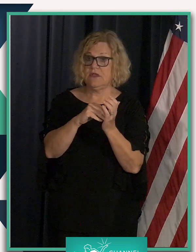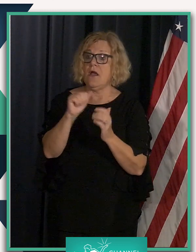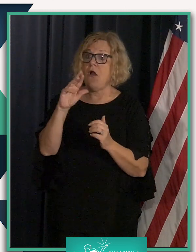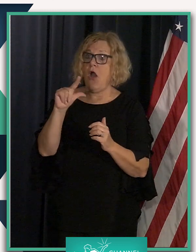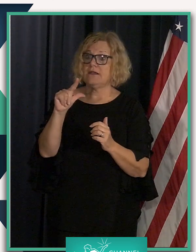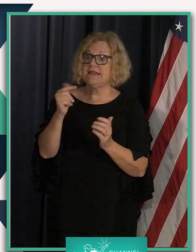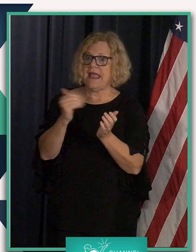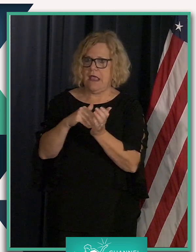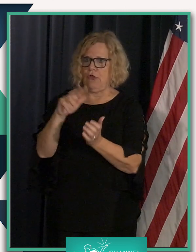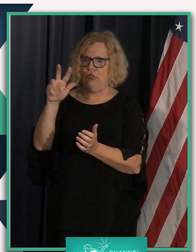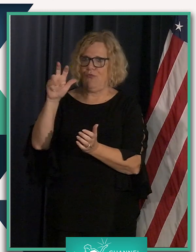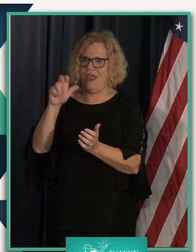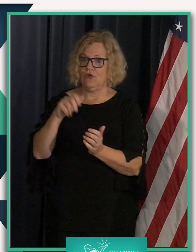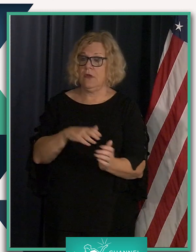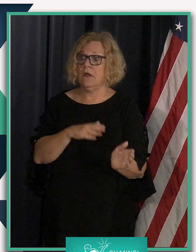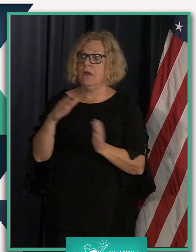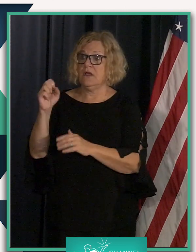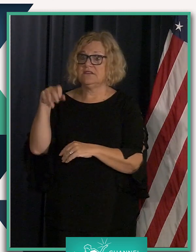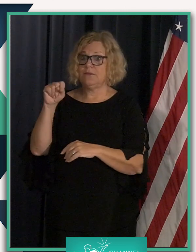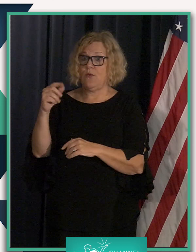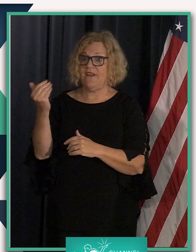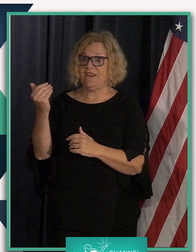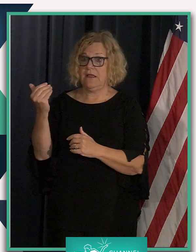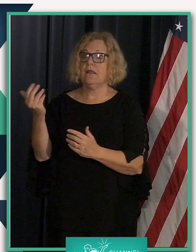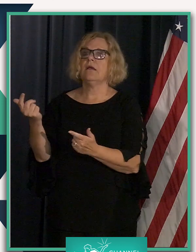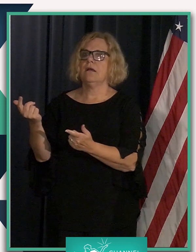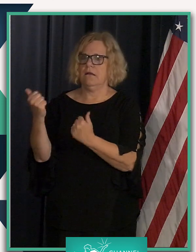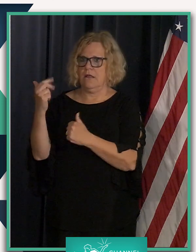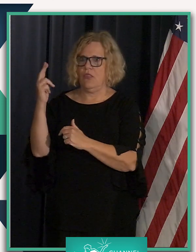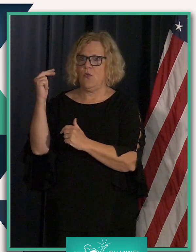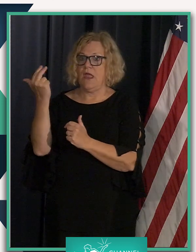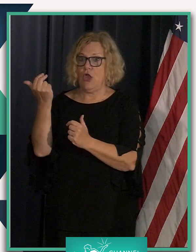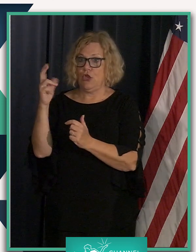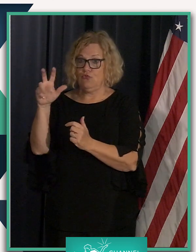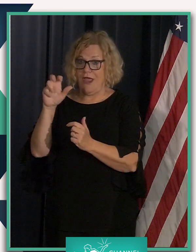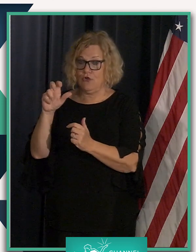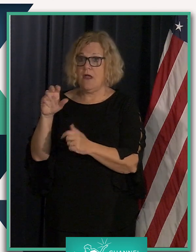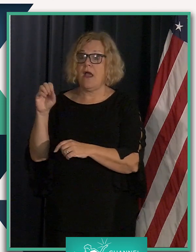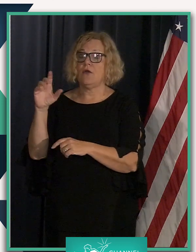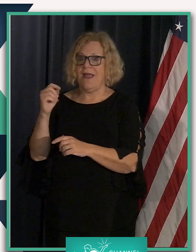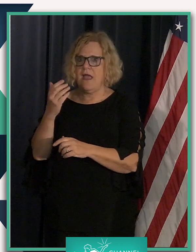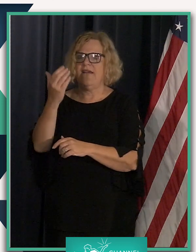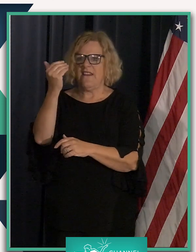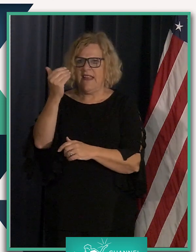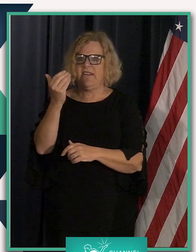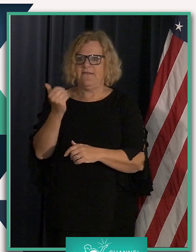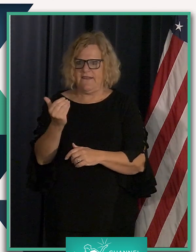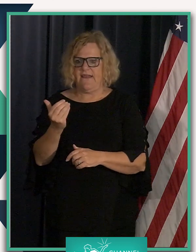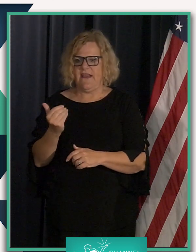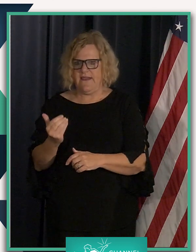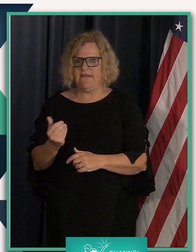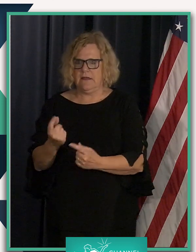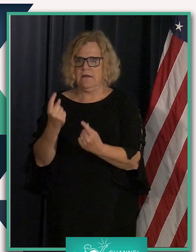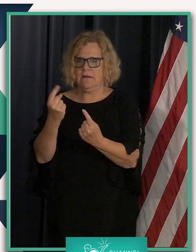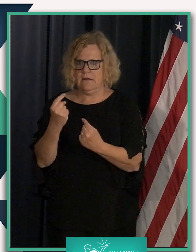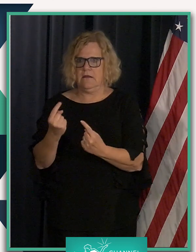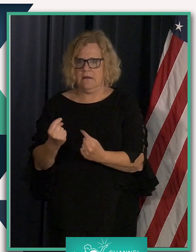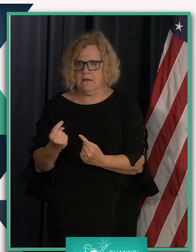August 15th, you get $300. And September 15th, you get $300. October 15th, November 15th, December 15th, you'll